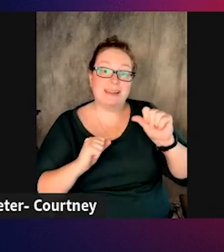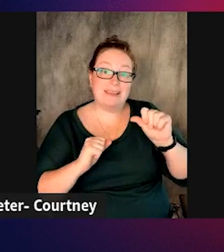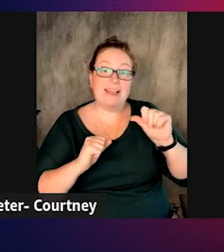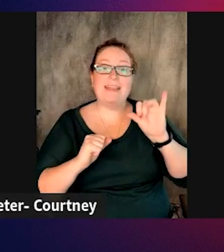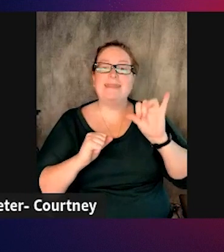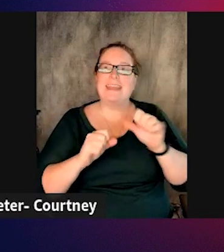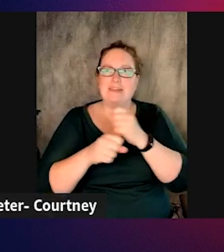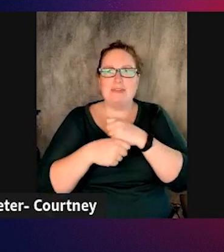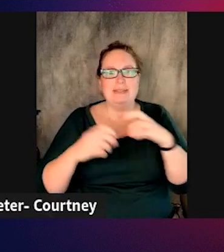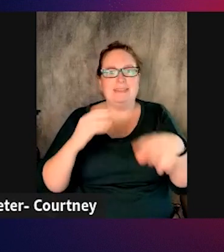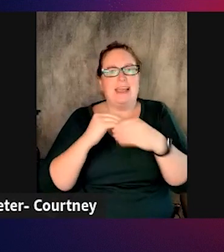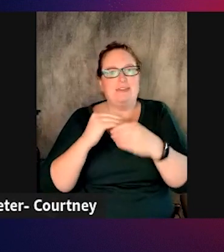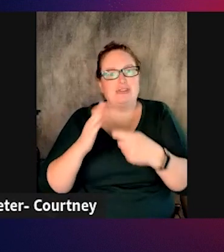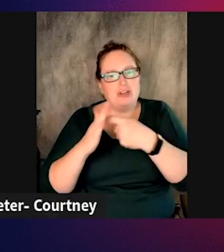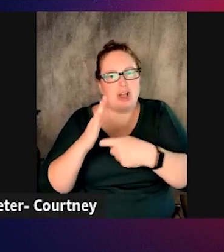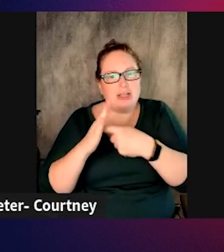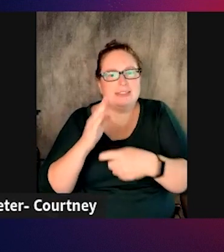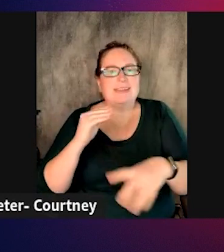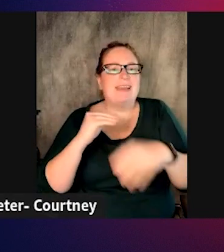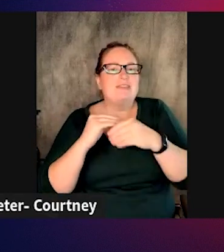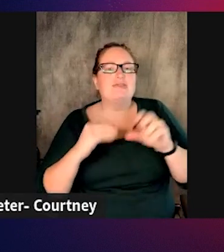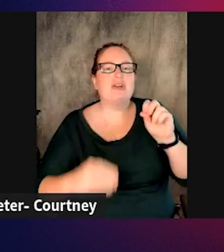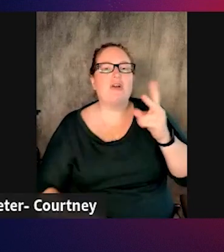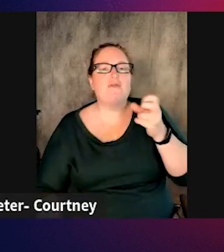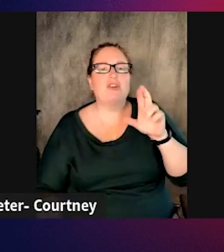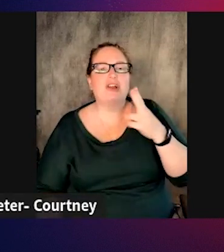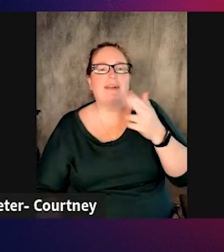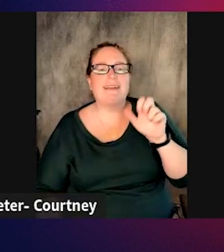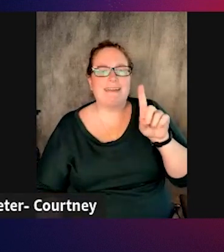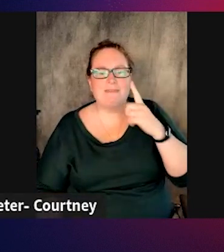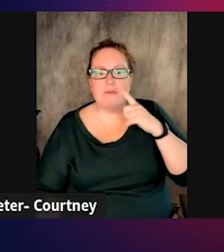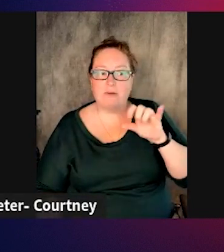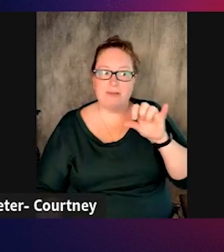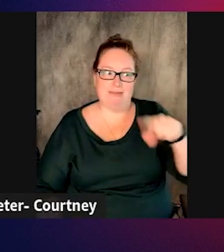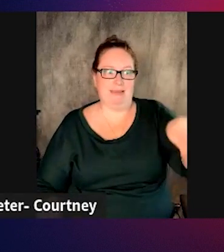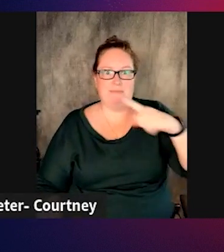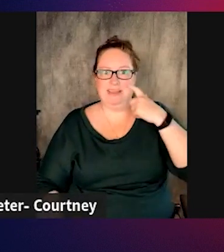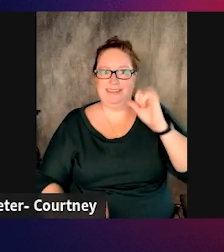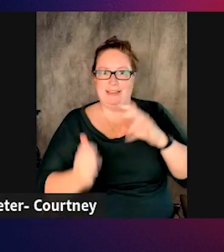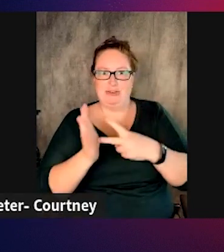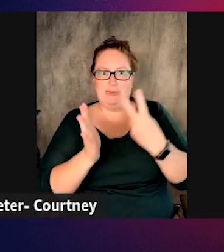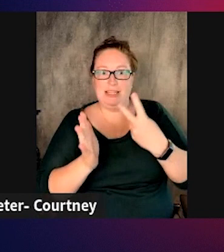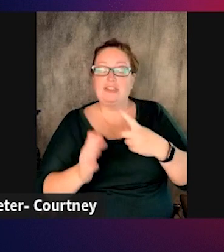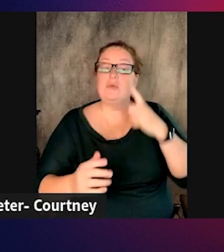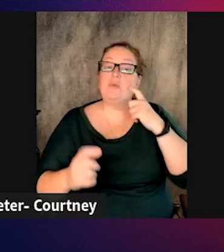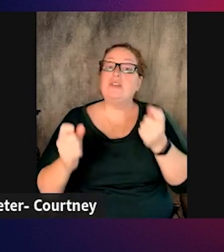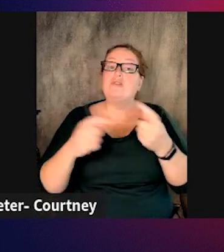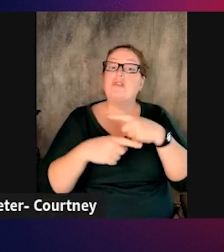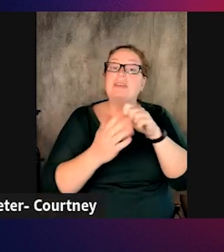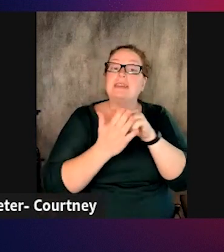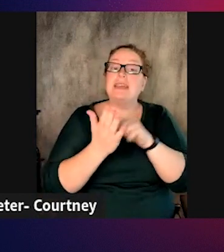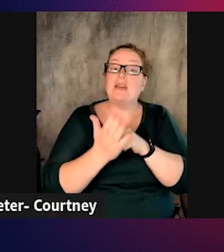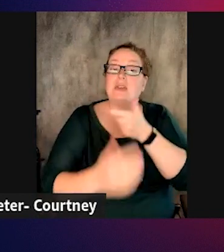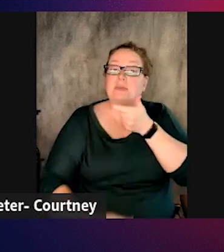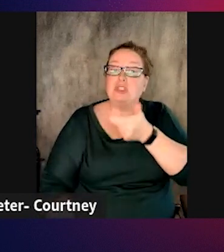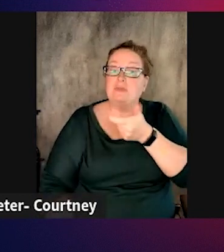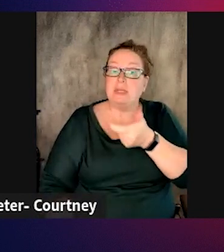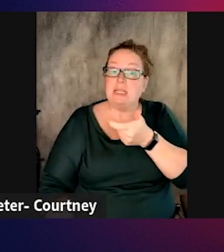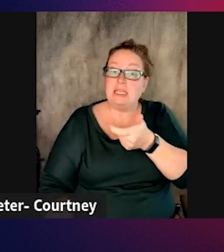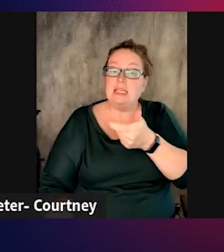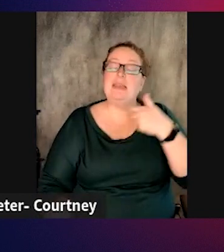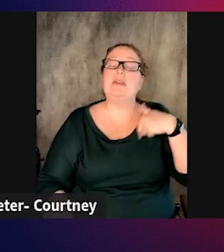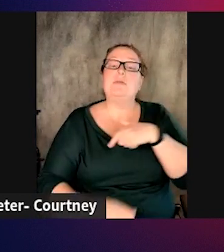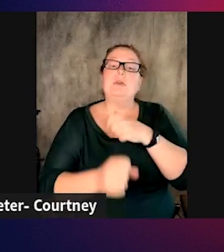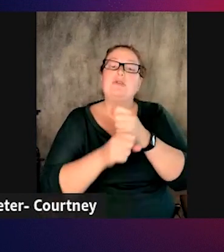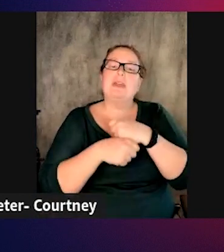and extra overhead for them due to this duplication. So with Amazon CloudWatch cross-account observability, we are creating a new